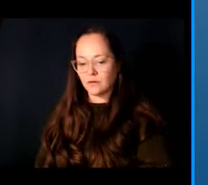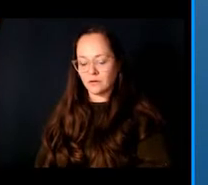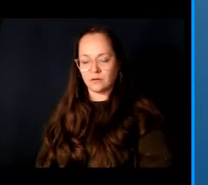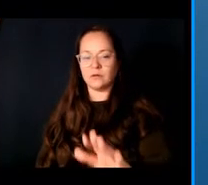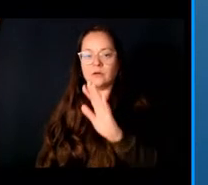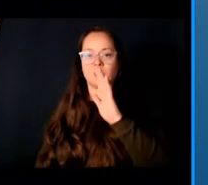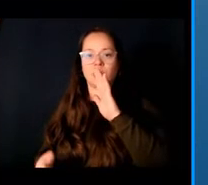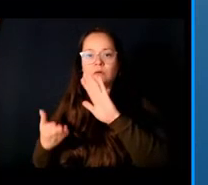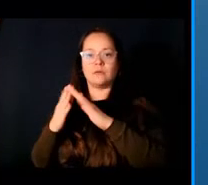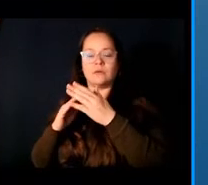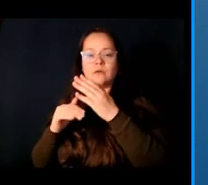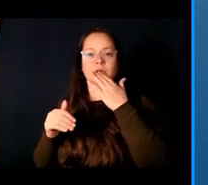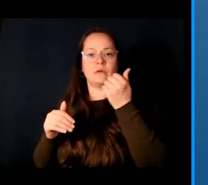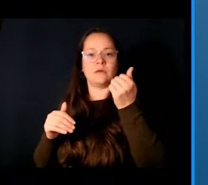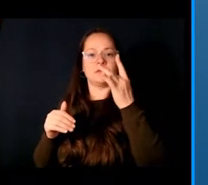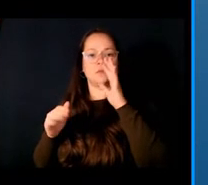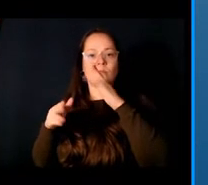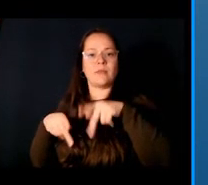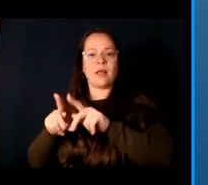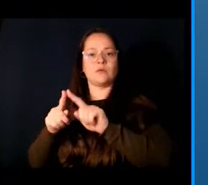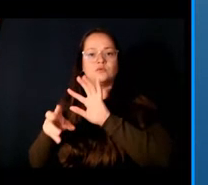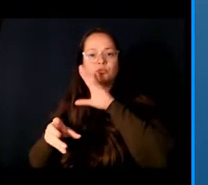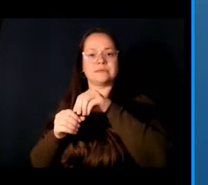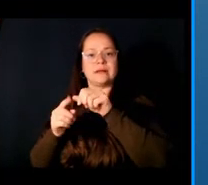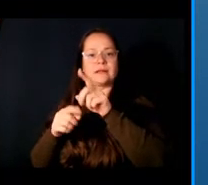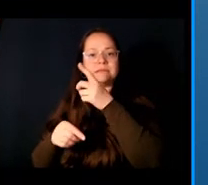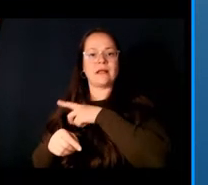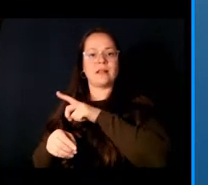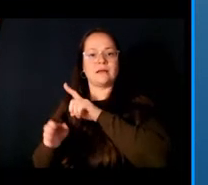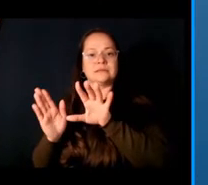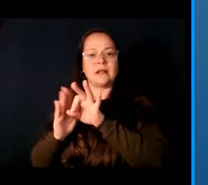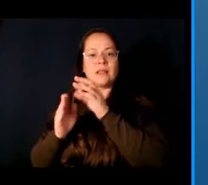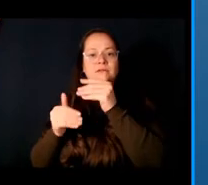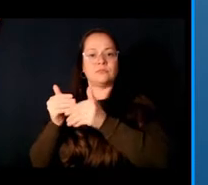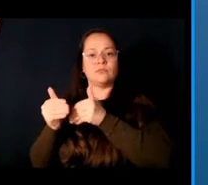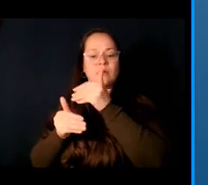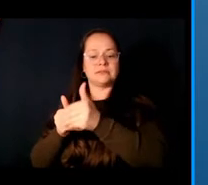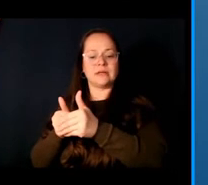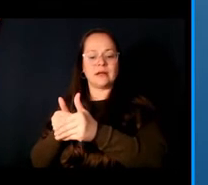will be allowed to participate in the delegate selection process